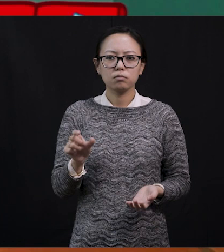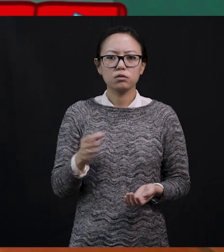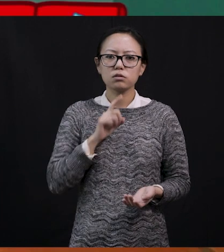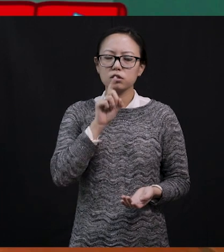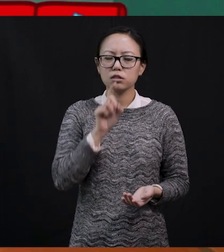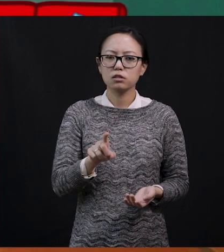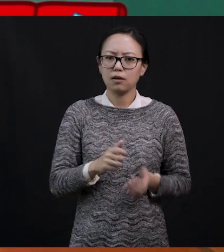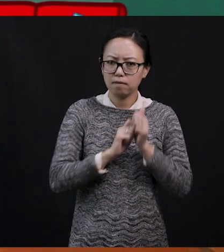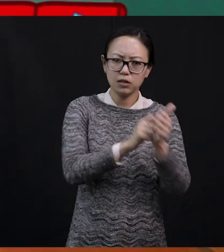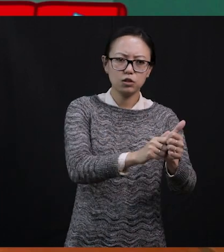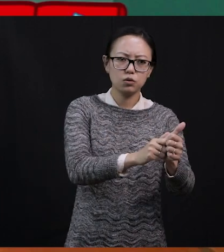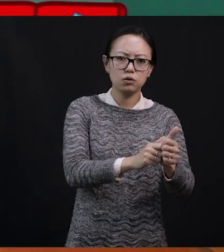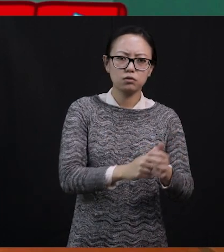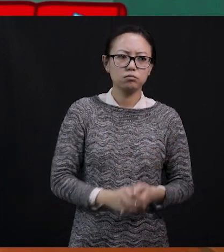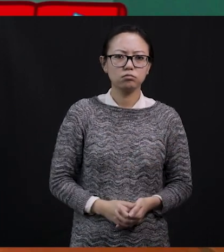he must do?